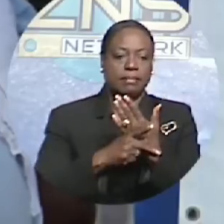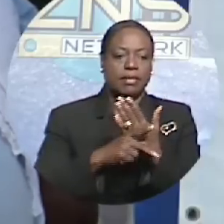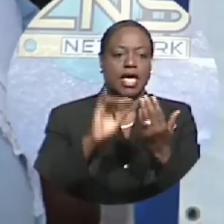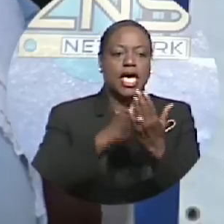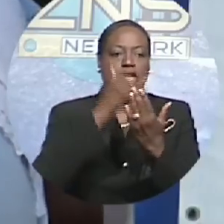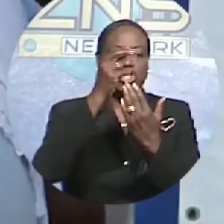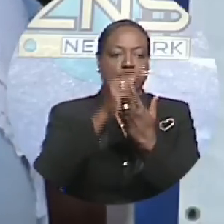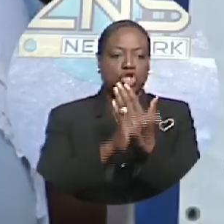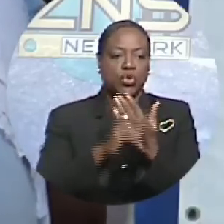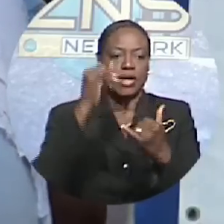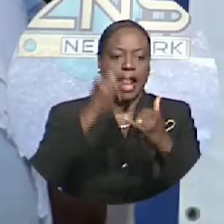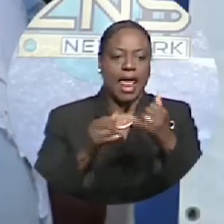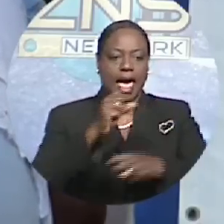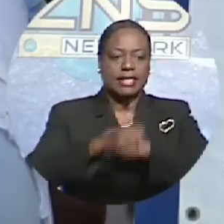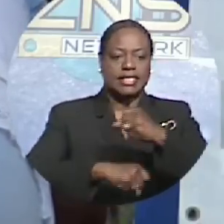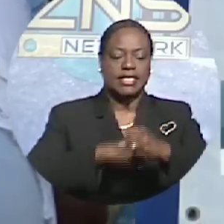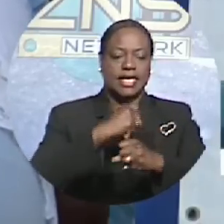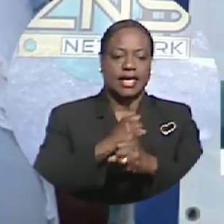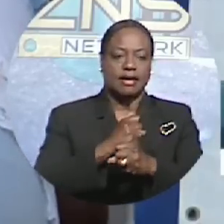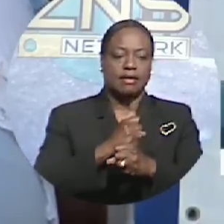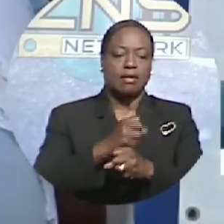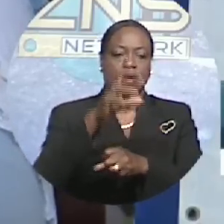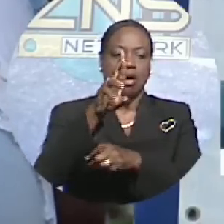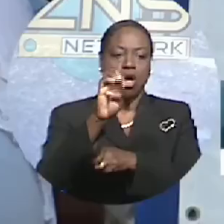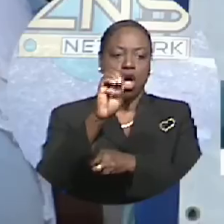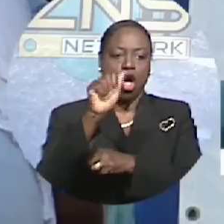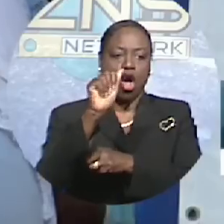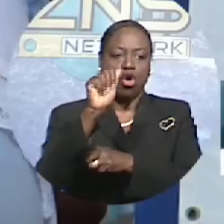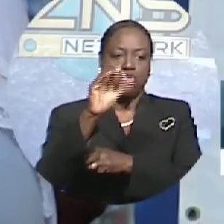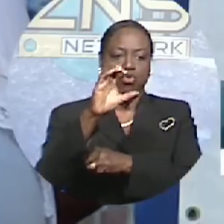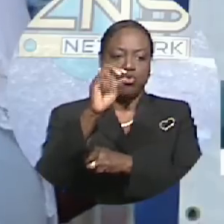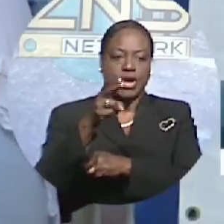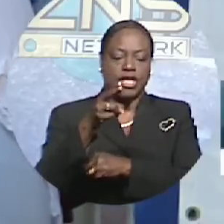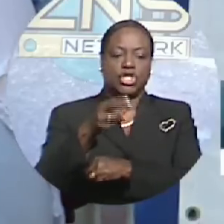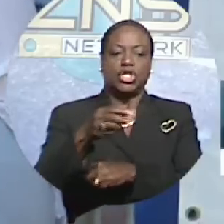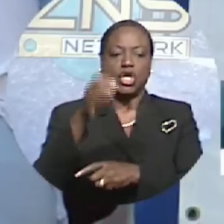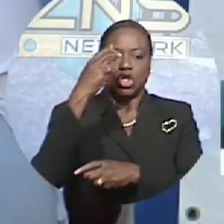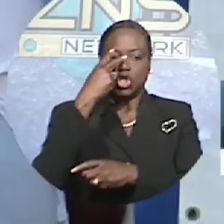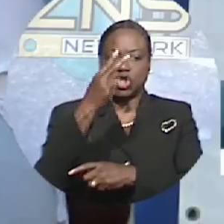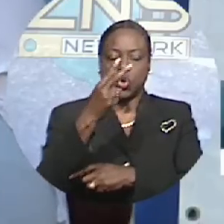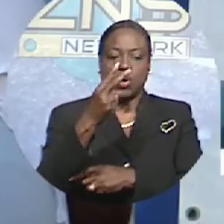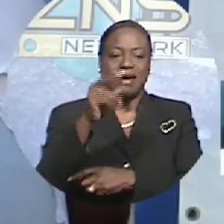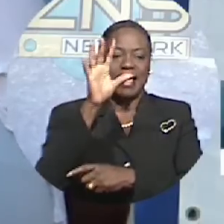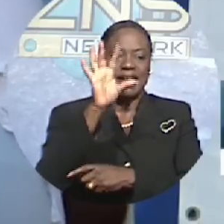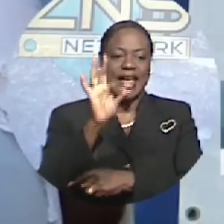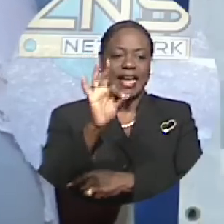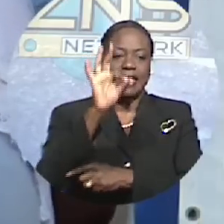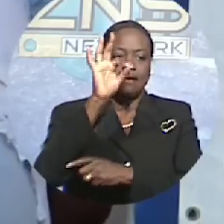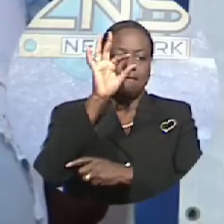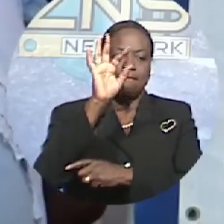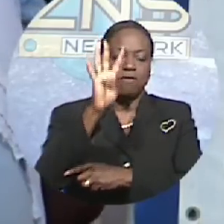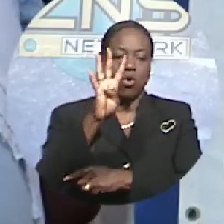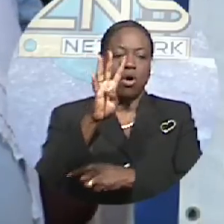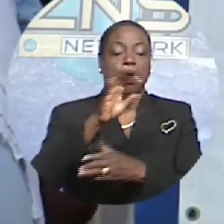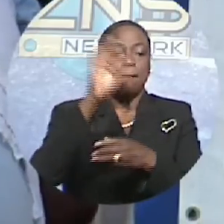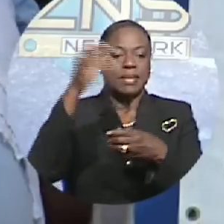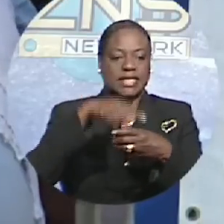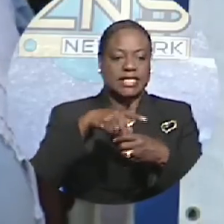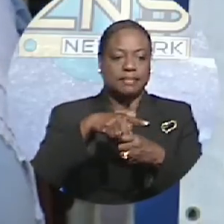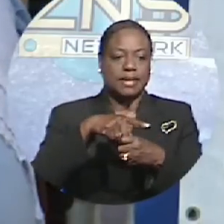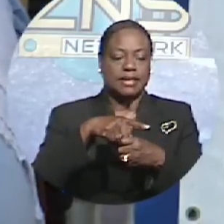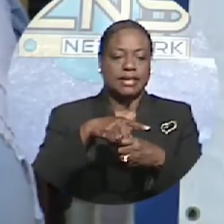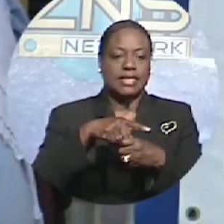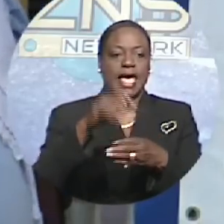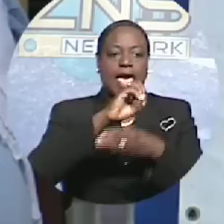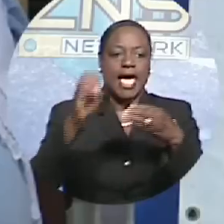year, REACH's four-month free education series saw 94 participants. Ended in February of